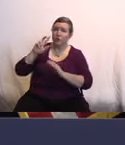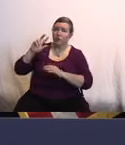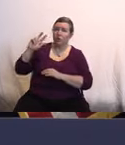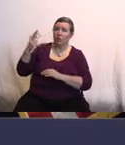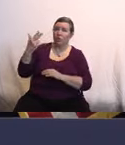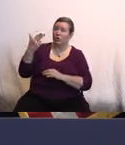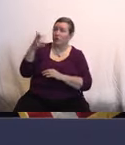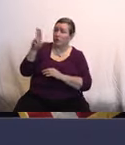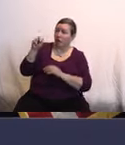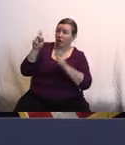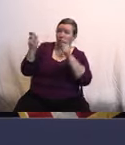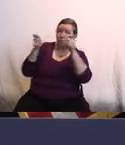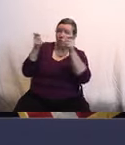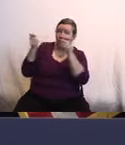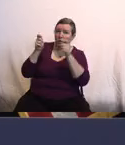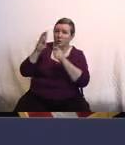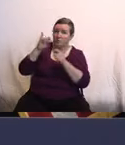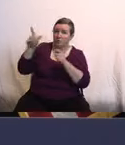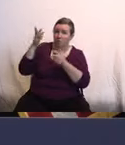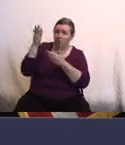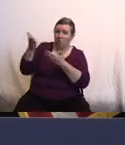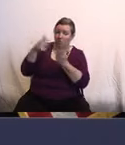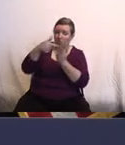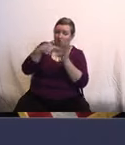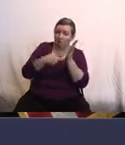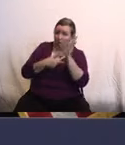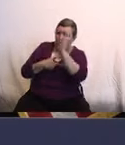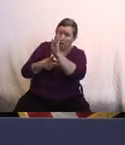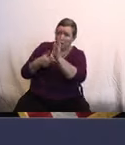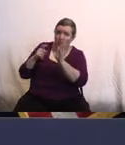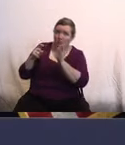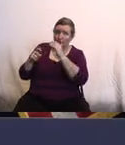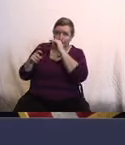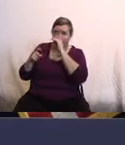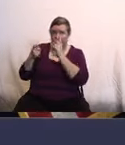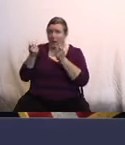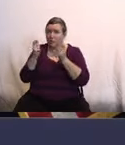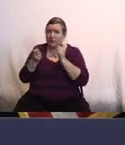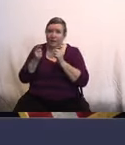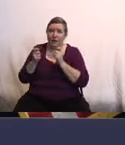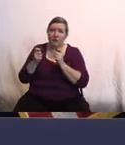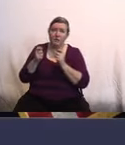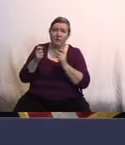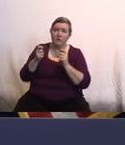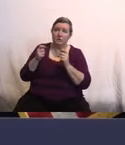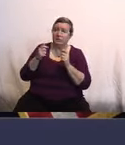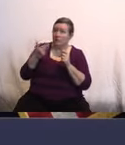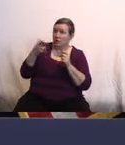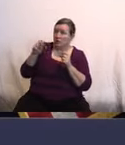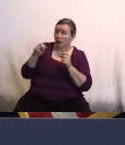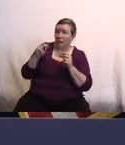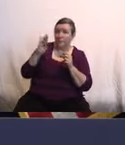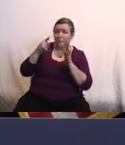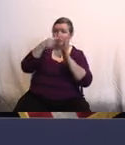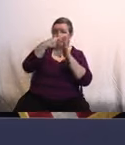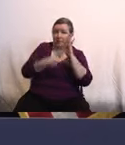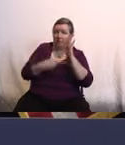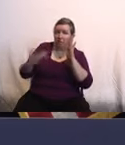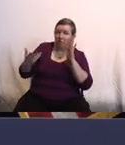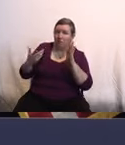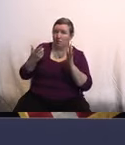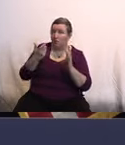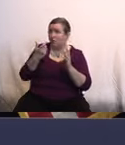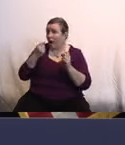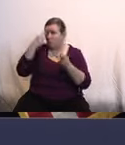faltered in the last lame duck session? And are there any changes or compromises you'd be willing to make to address some of the lawmakers' concerns? As an ex